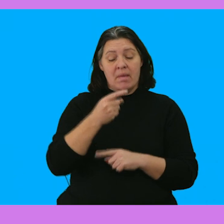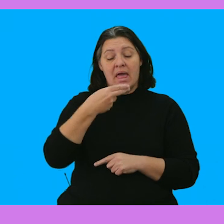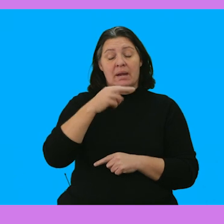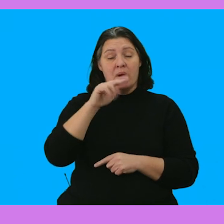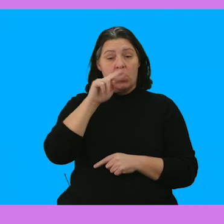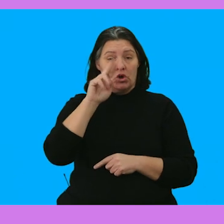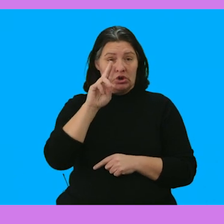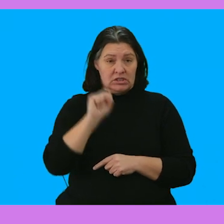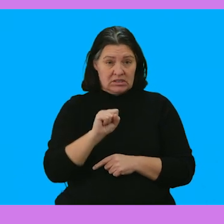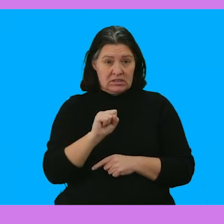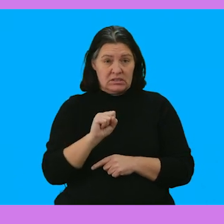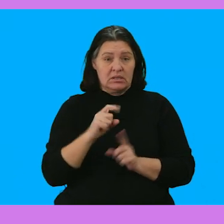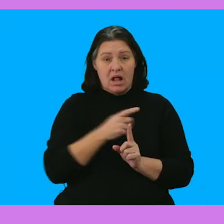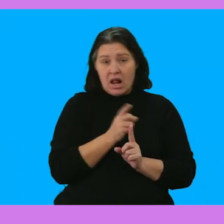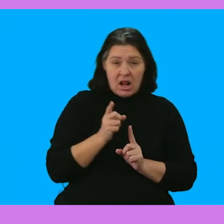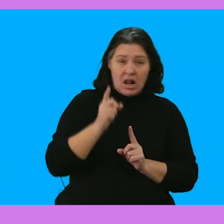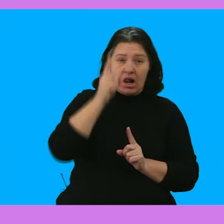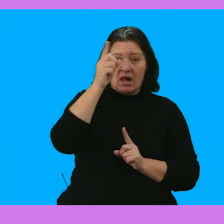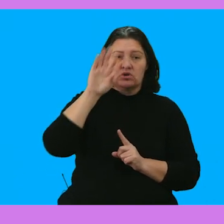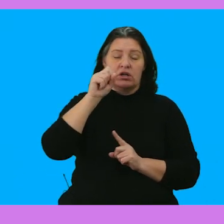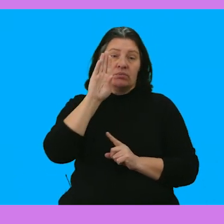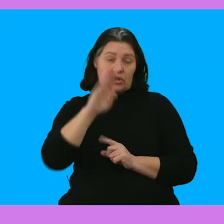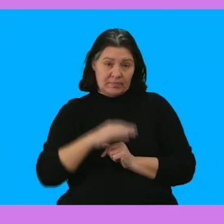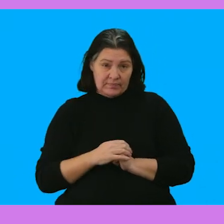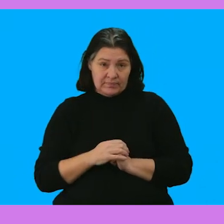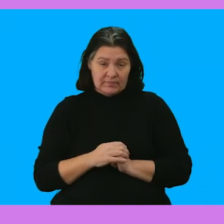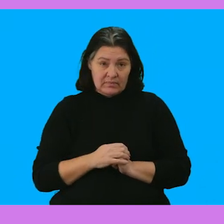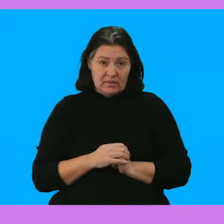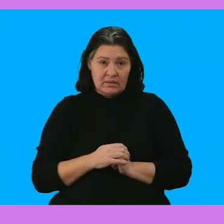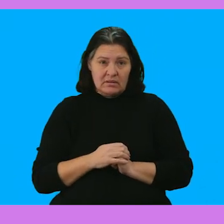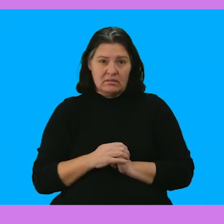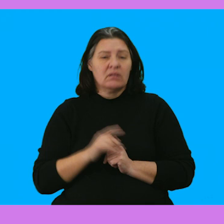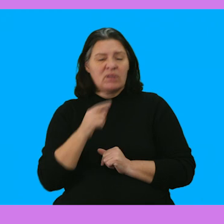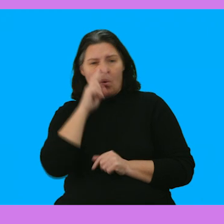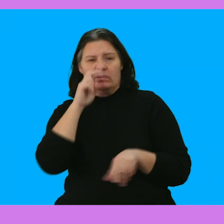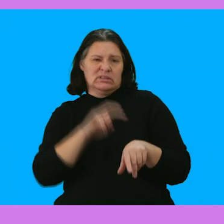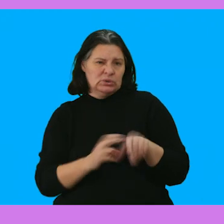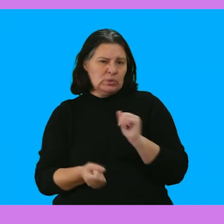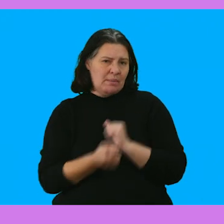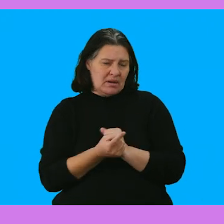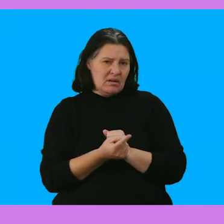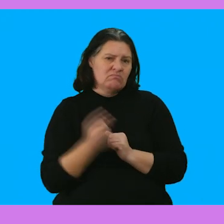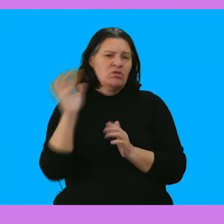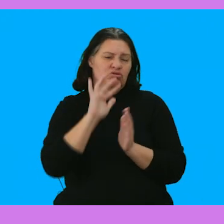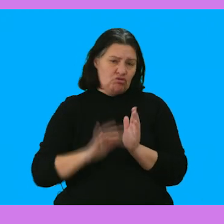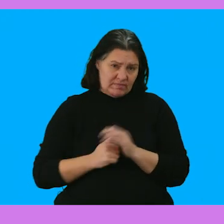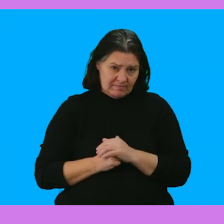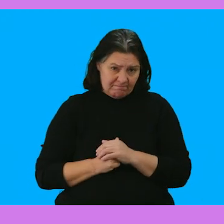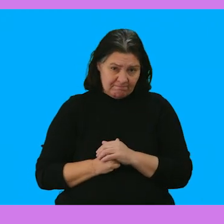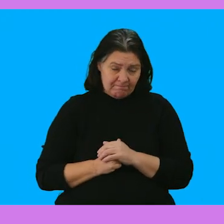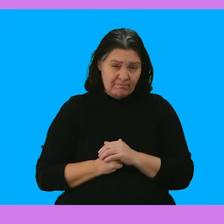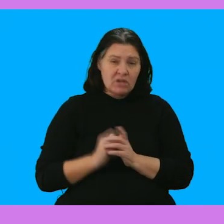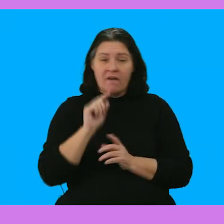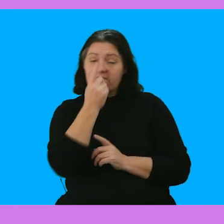from Hermanus all the way to Johannesburg. Okay, so that is what needs to happen. That's our scenario